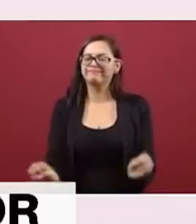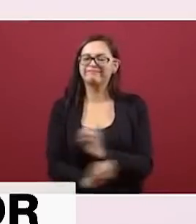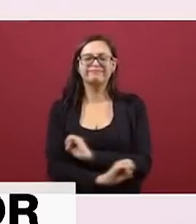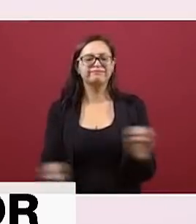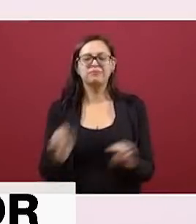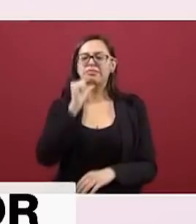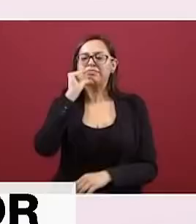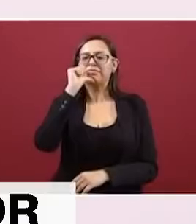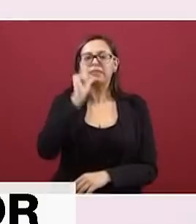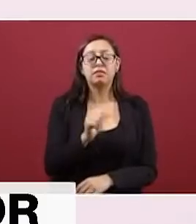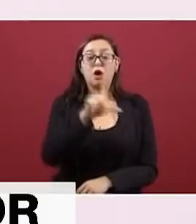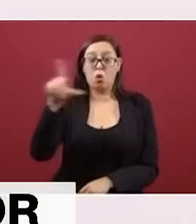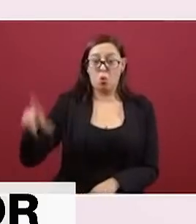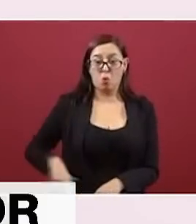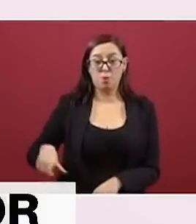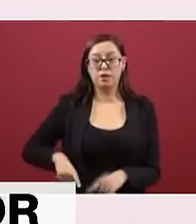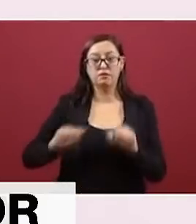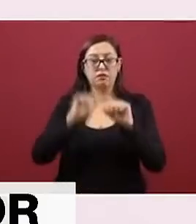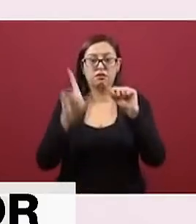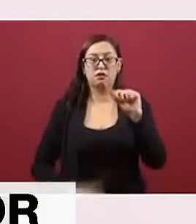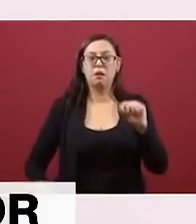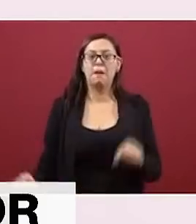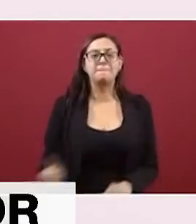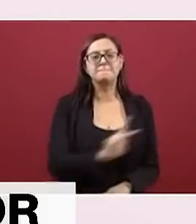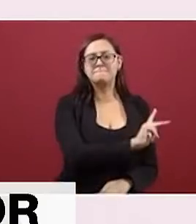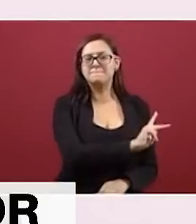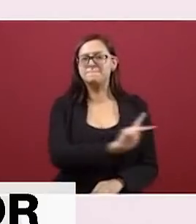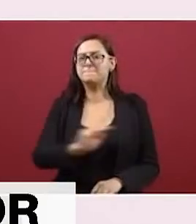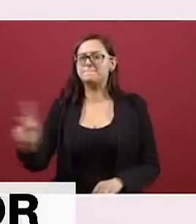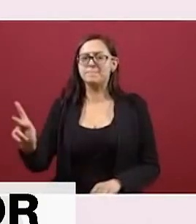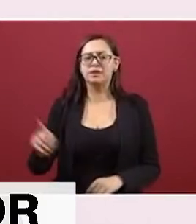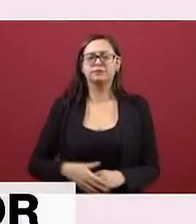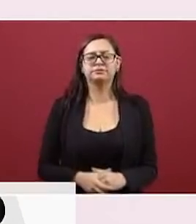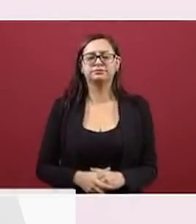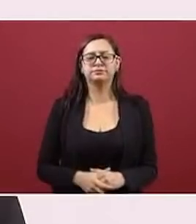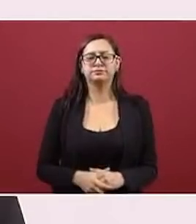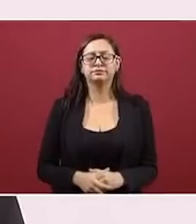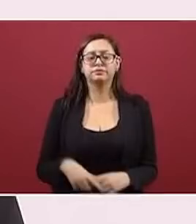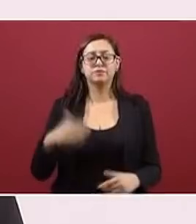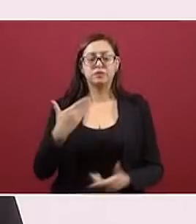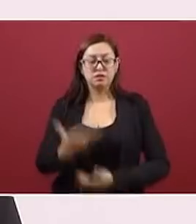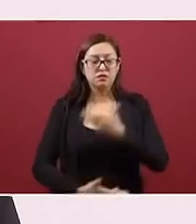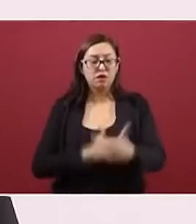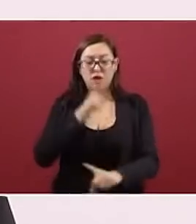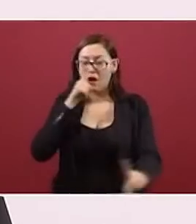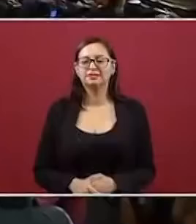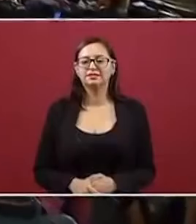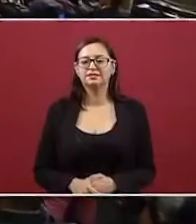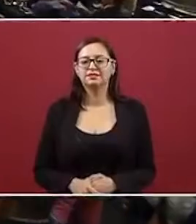The government belongs to all Mexicans, and its main function is to enforce justice and seek the welfare and happiness of the